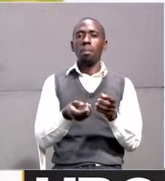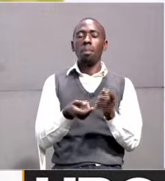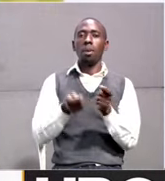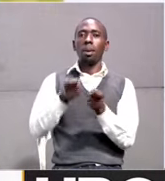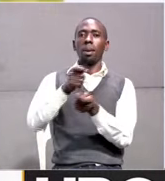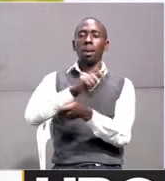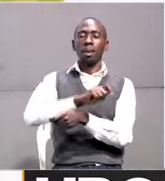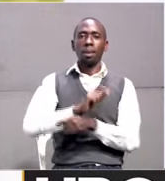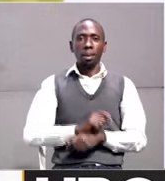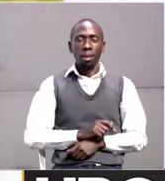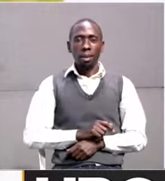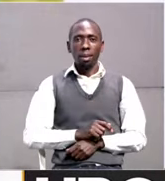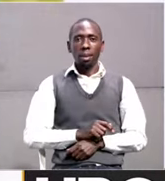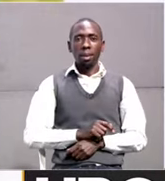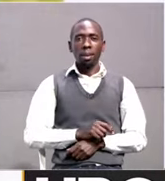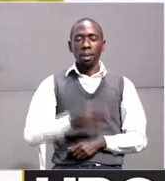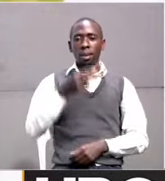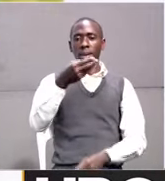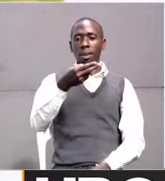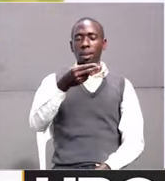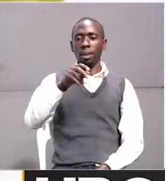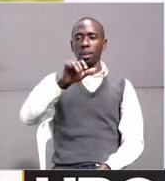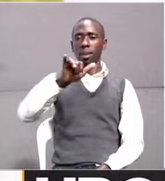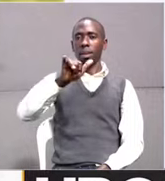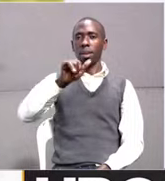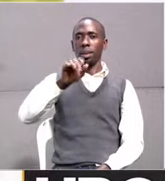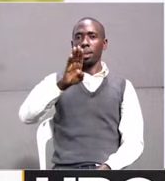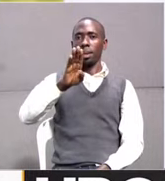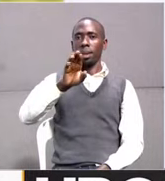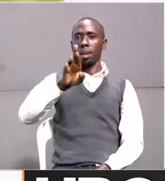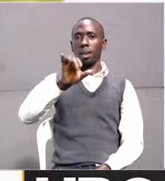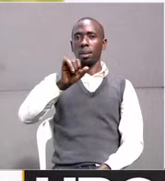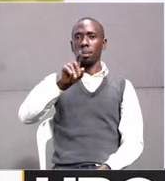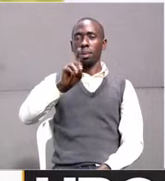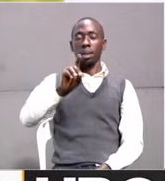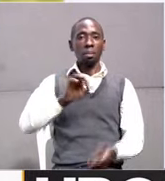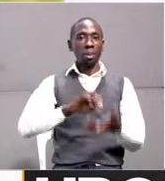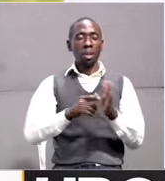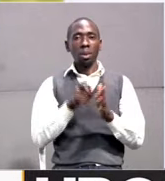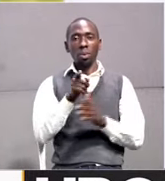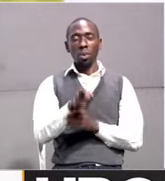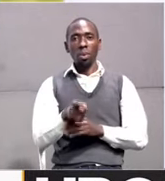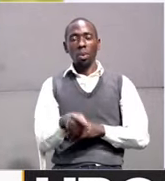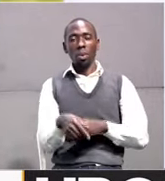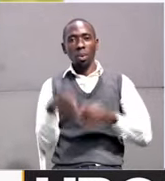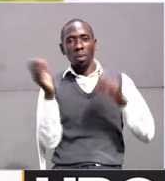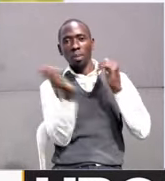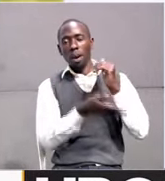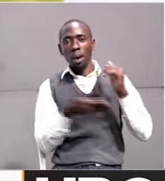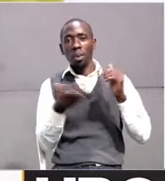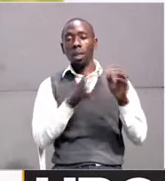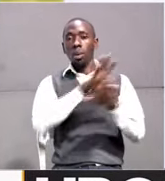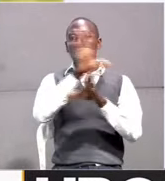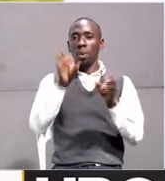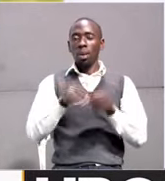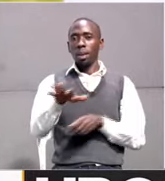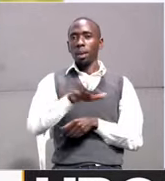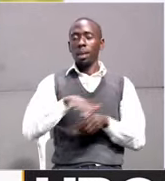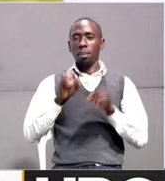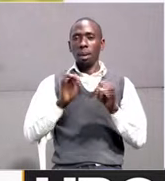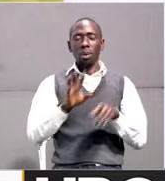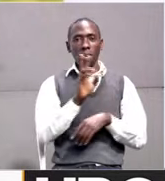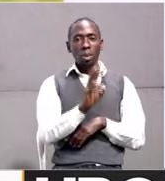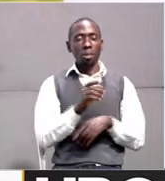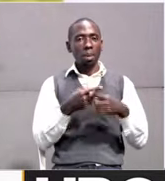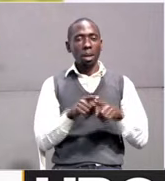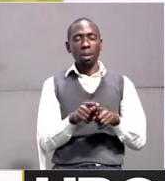You don't fully plow the whole area. You plow a part, you cut the